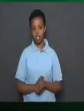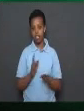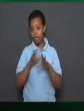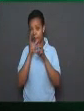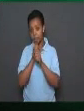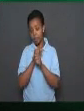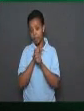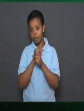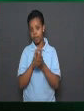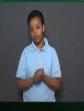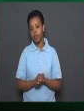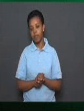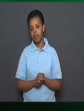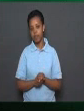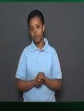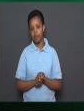Time's up.